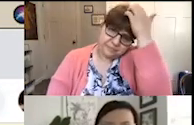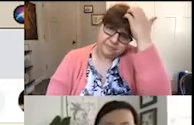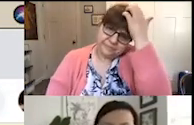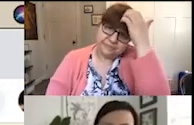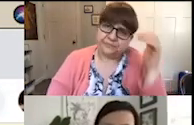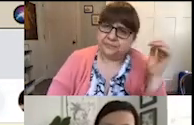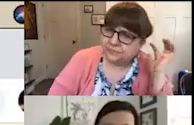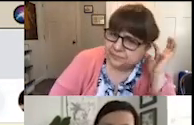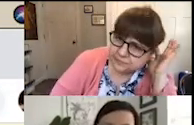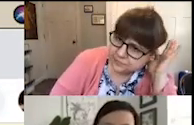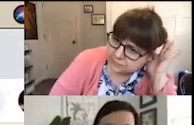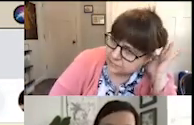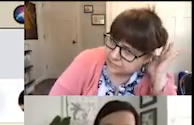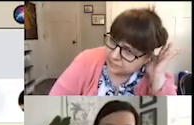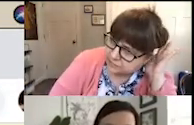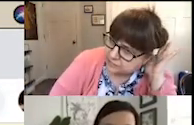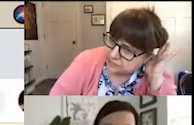also on